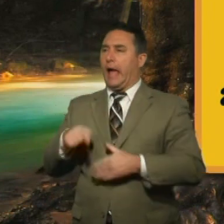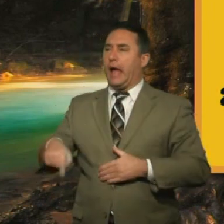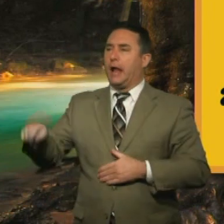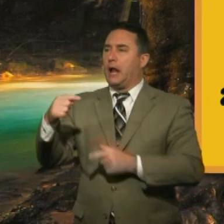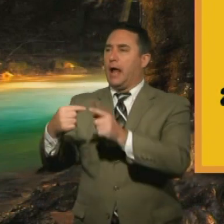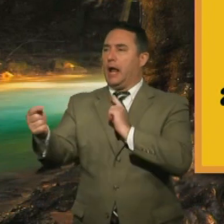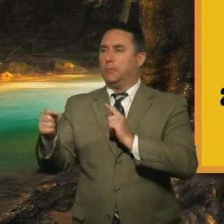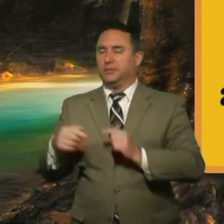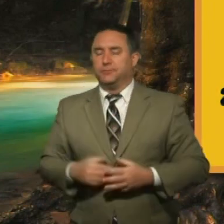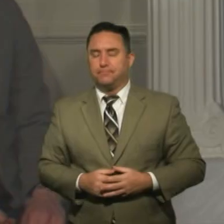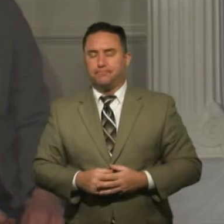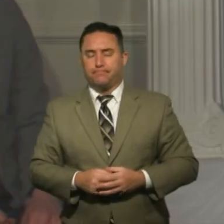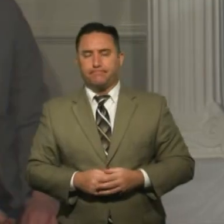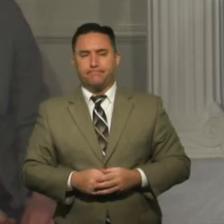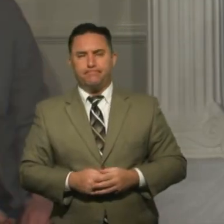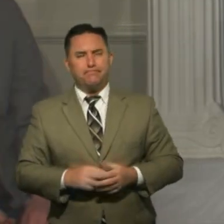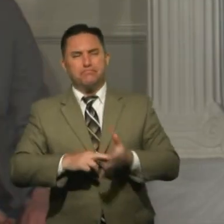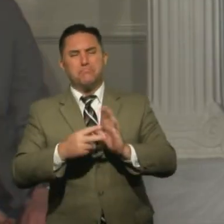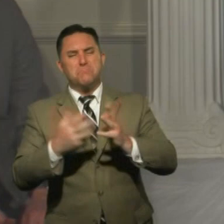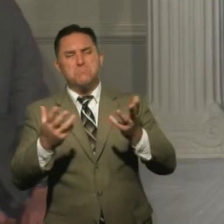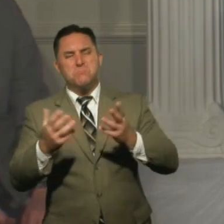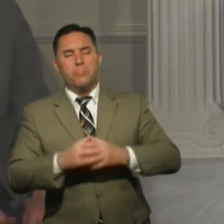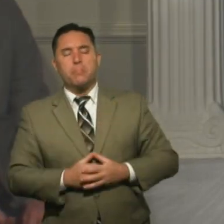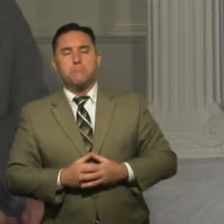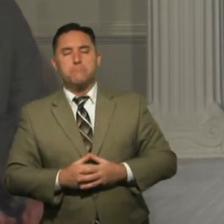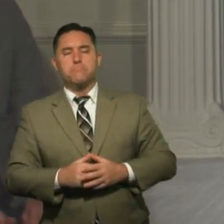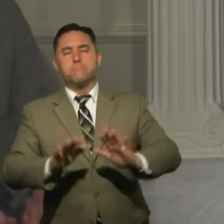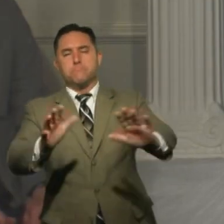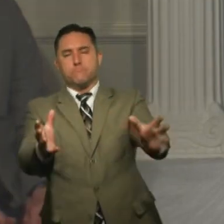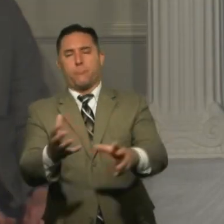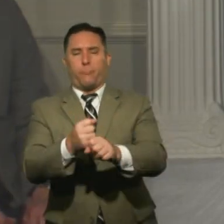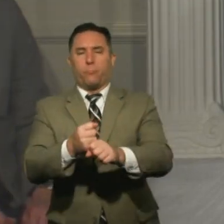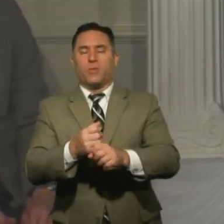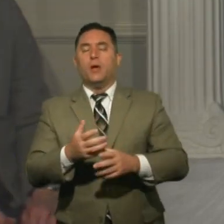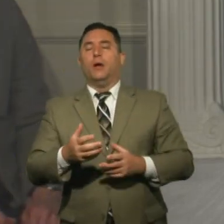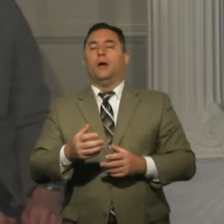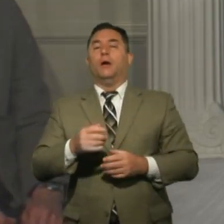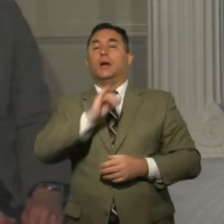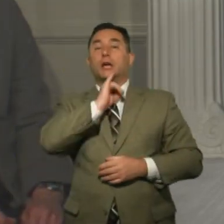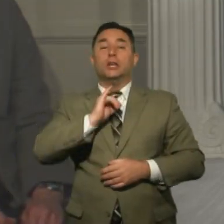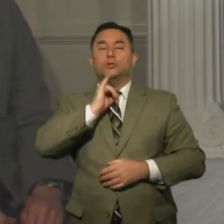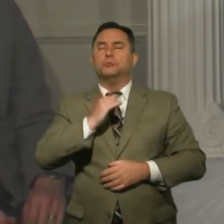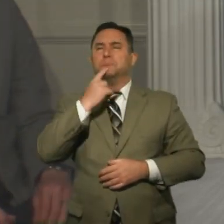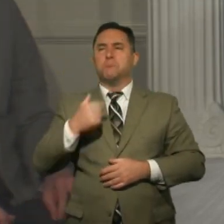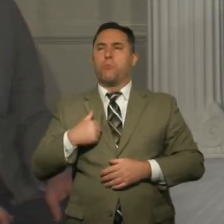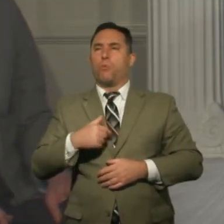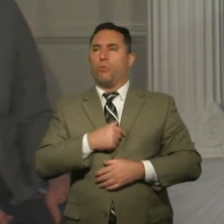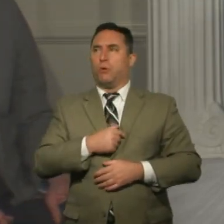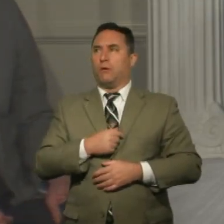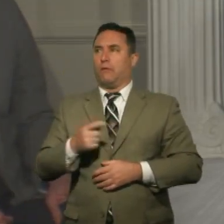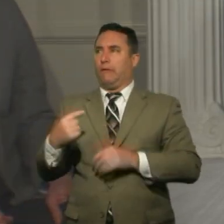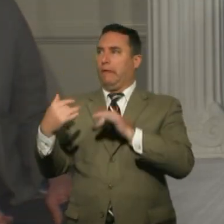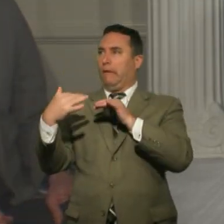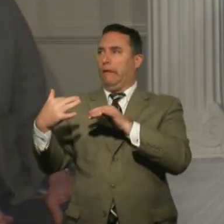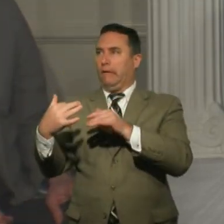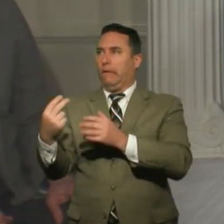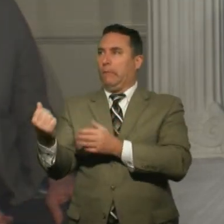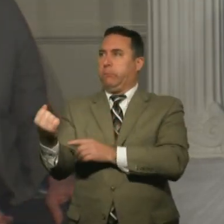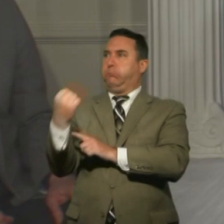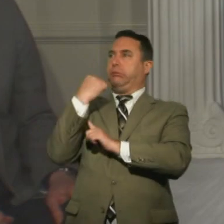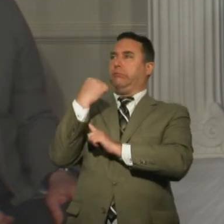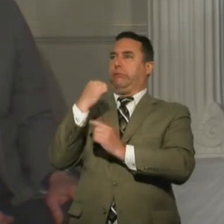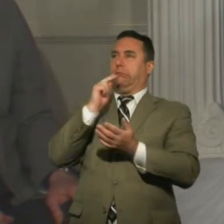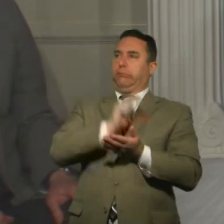our enemies. So what does that mean right there? Basically, the Israelites said, we're going to lose. The Philistines are